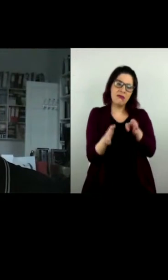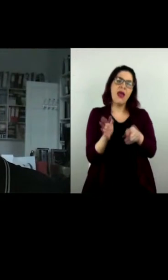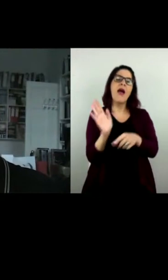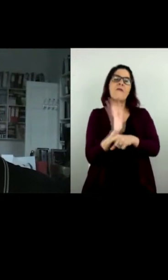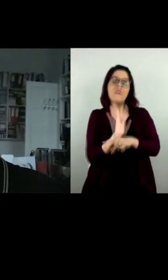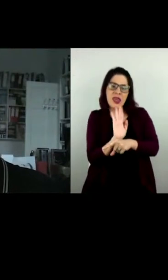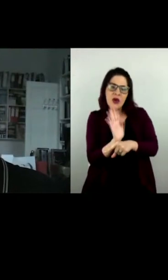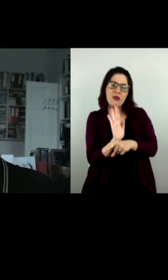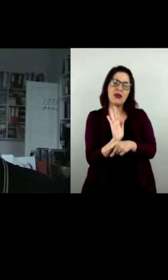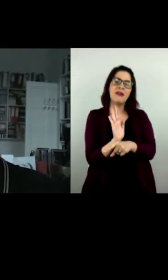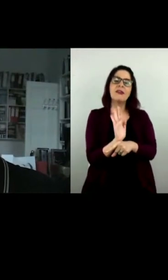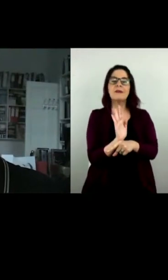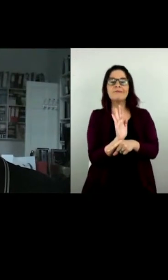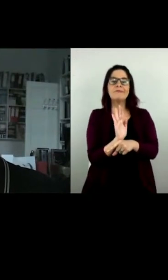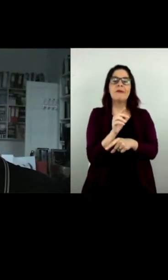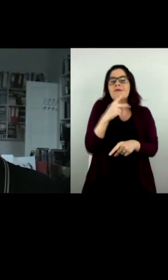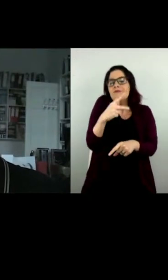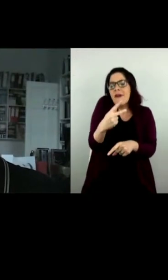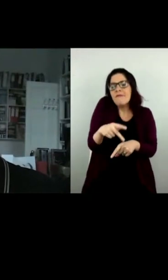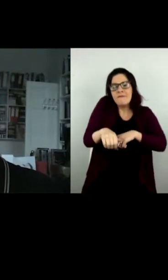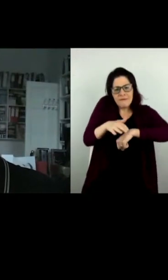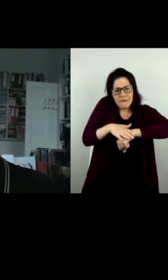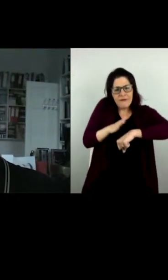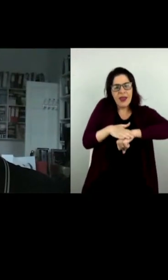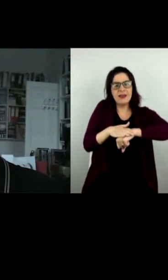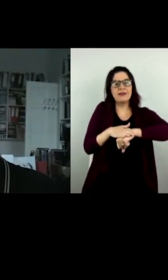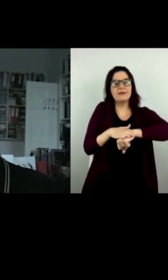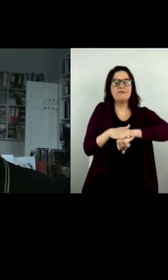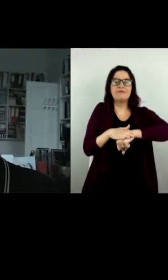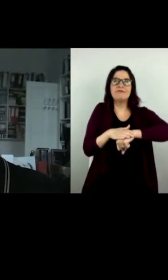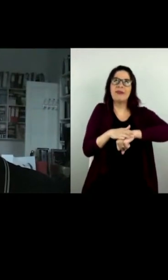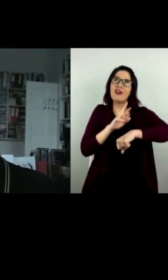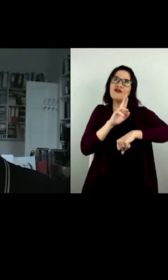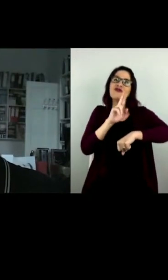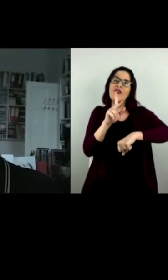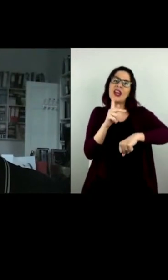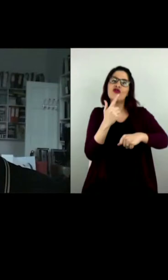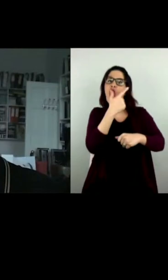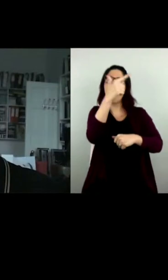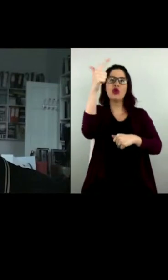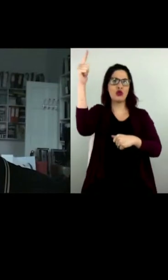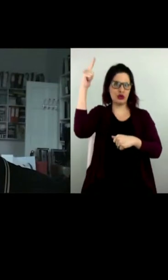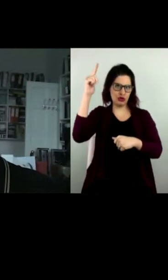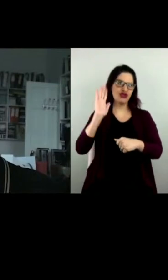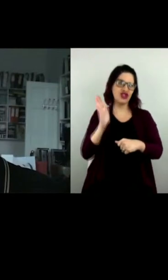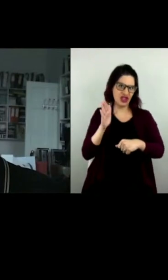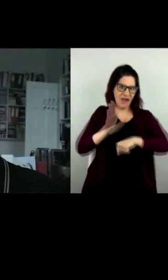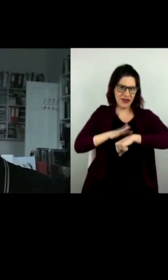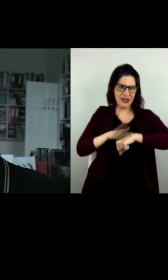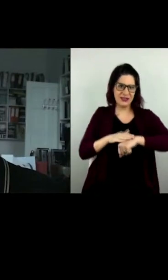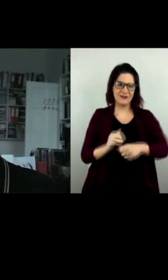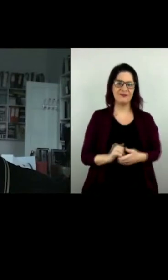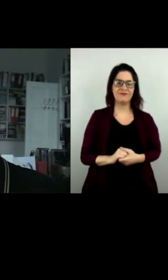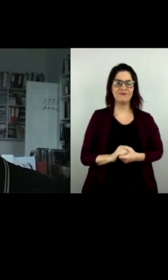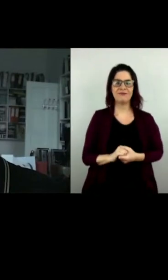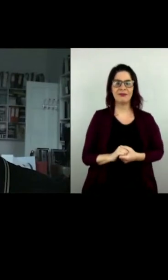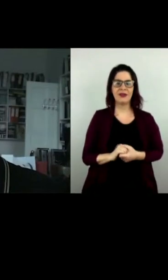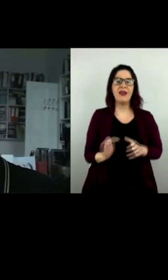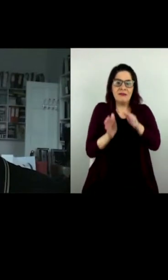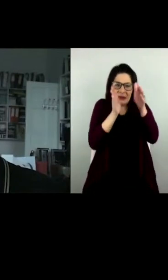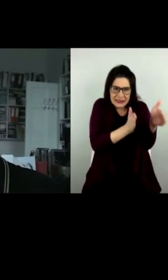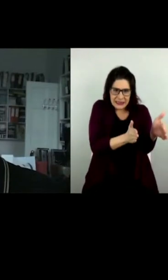made. It seems to me a quite different from the other films he had worked on. And the third